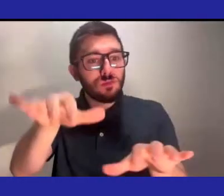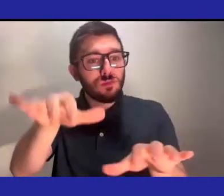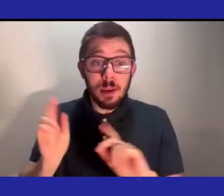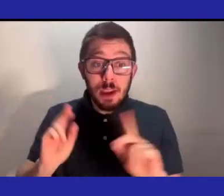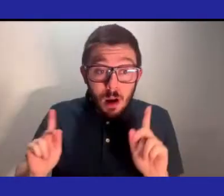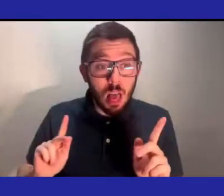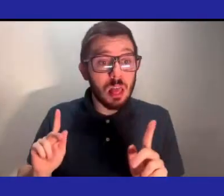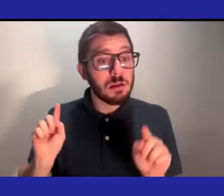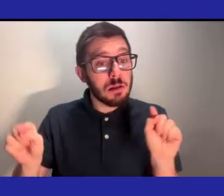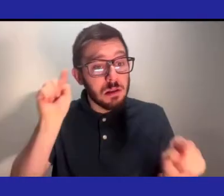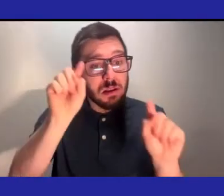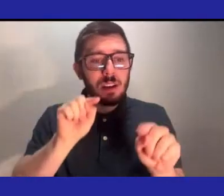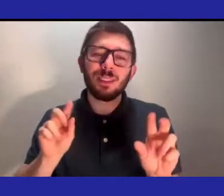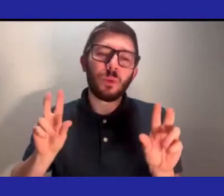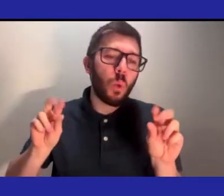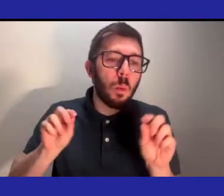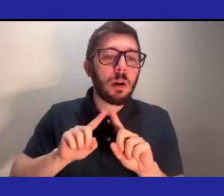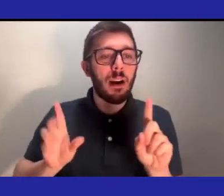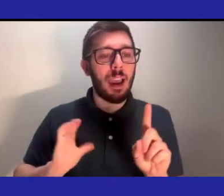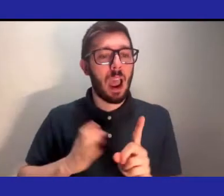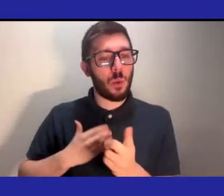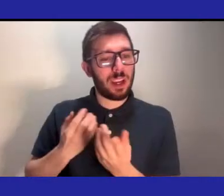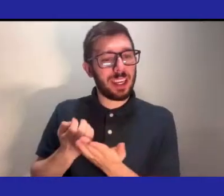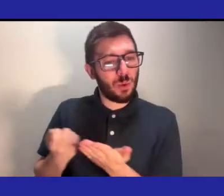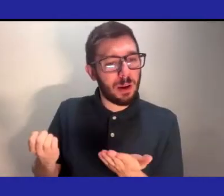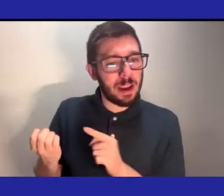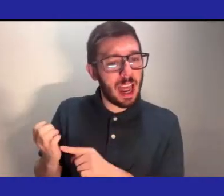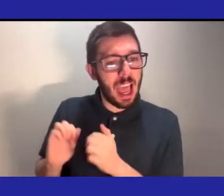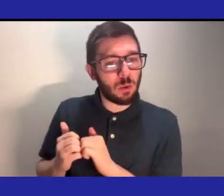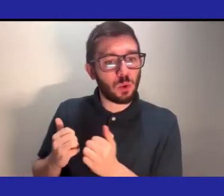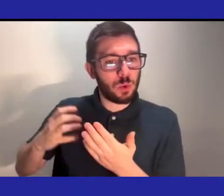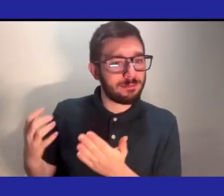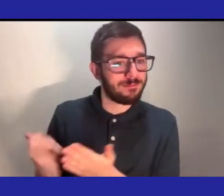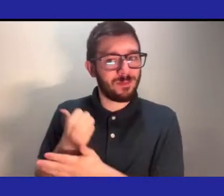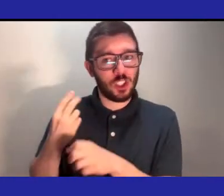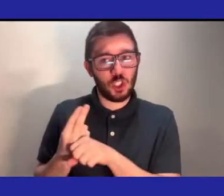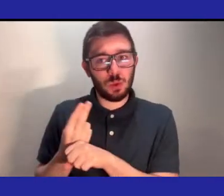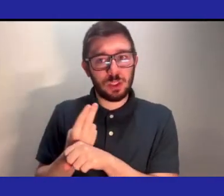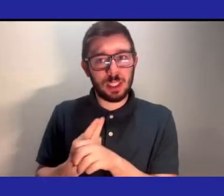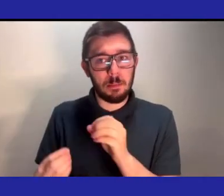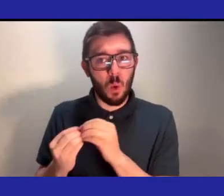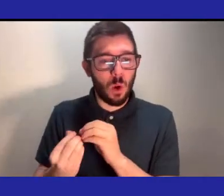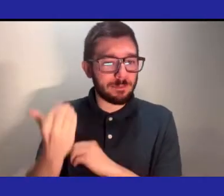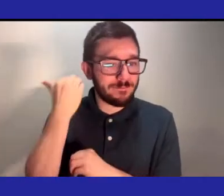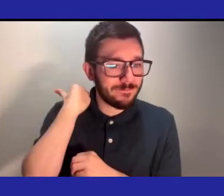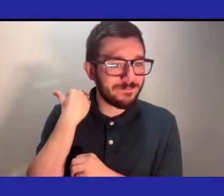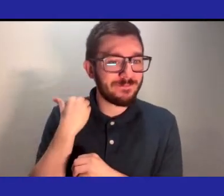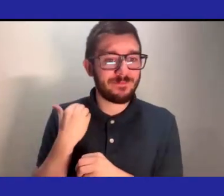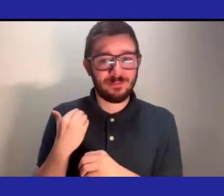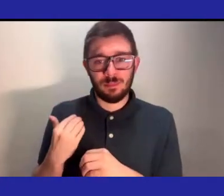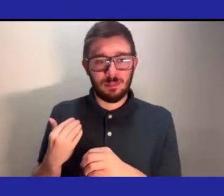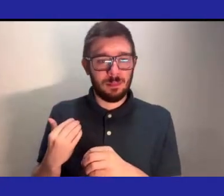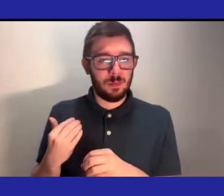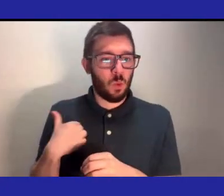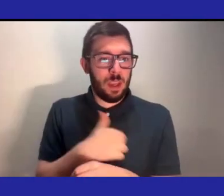our use of our equipment and our use of our workforce in line so that we can now grow in place.